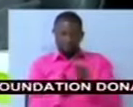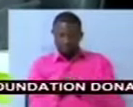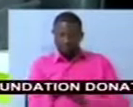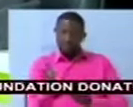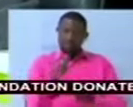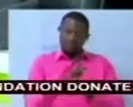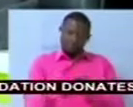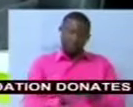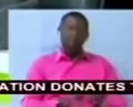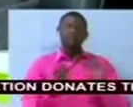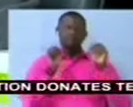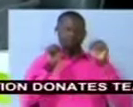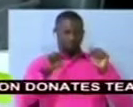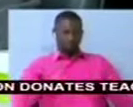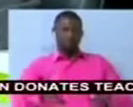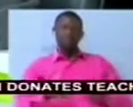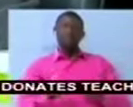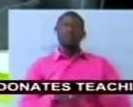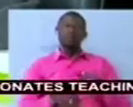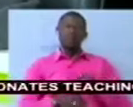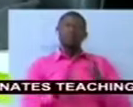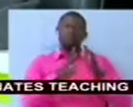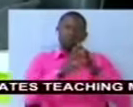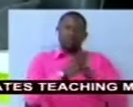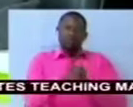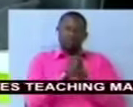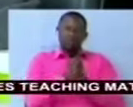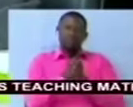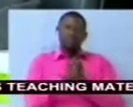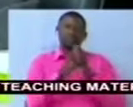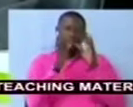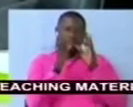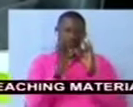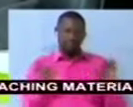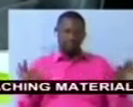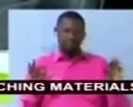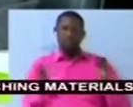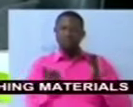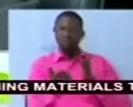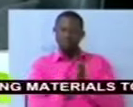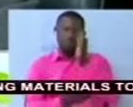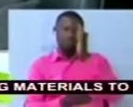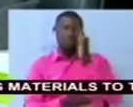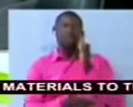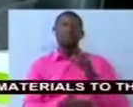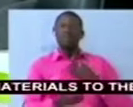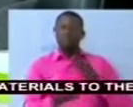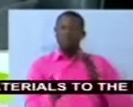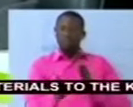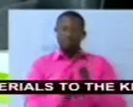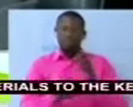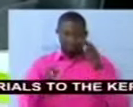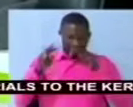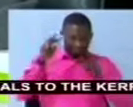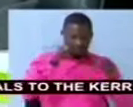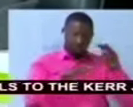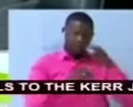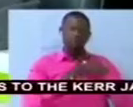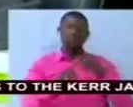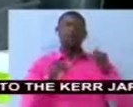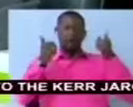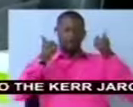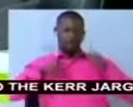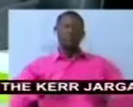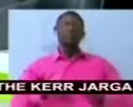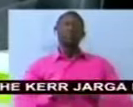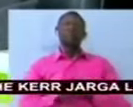be possible, and that unity, peace, truth, the truth-seeking will come out in